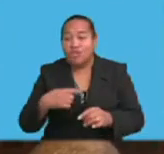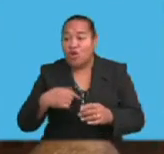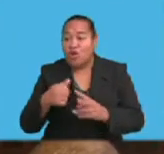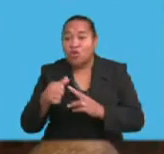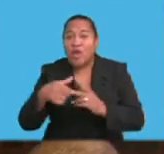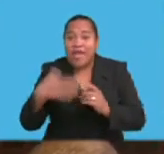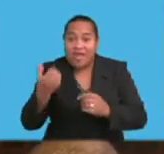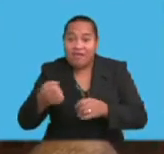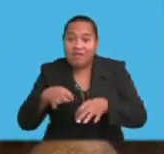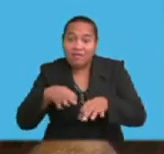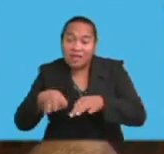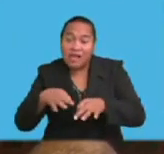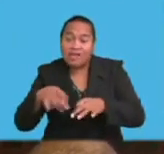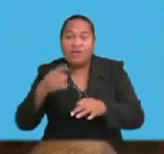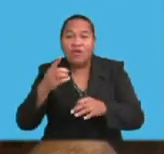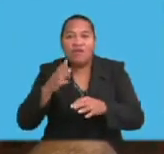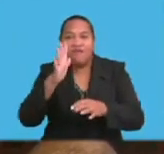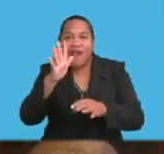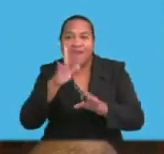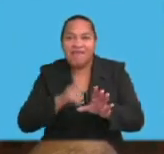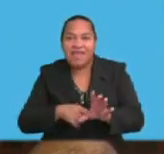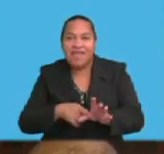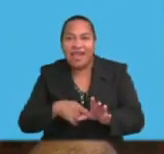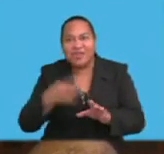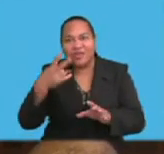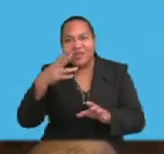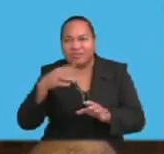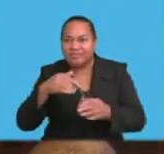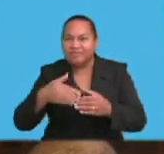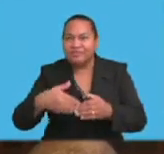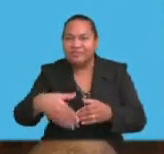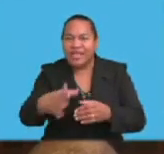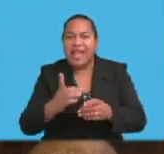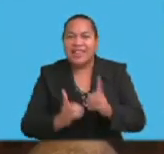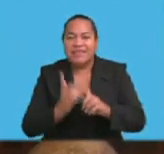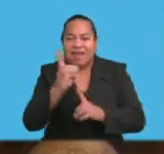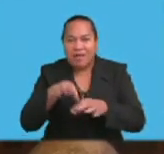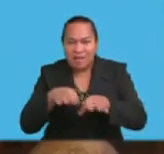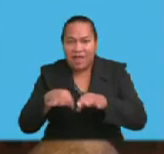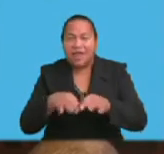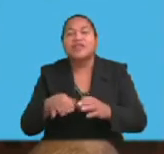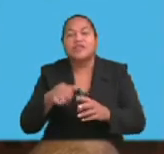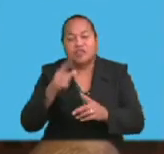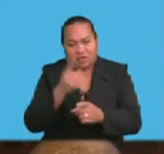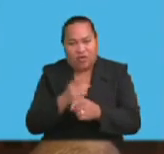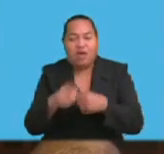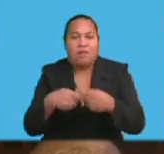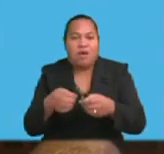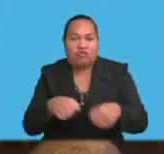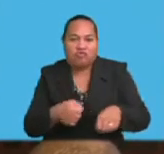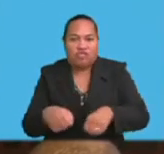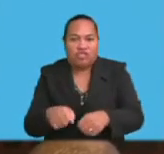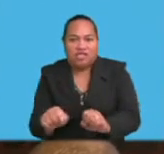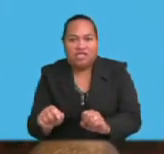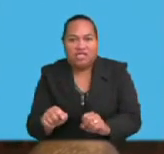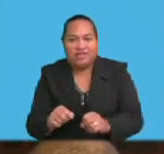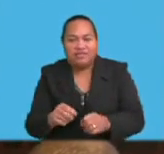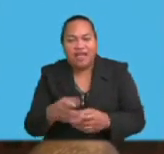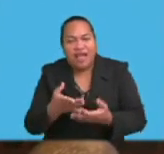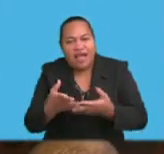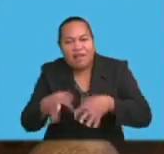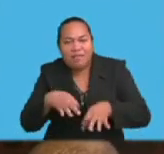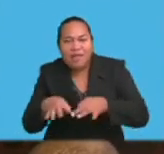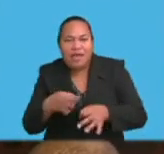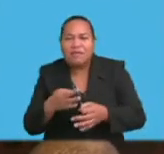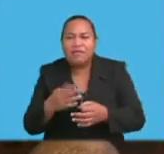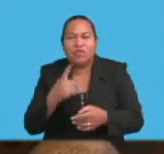and 20-year National Development Plan, which also deals with the strategic direction for the care of the elderly. Internally,